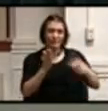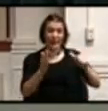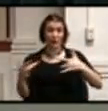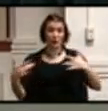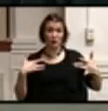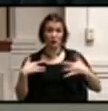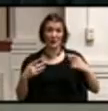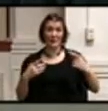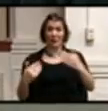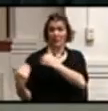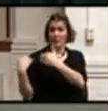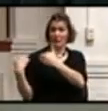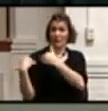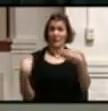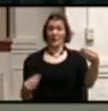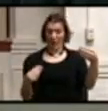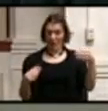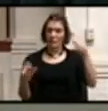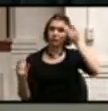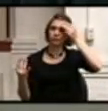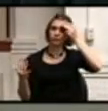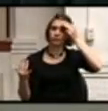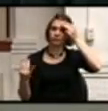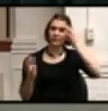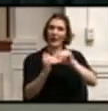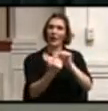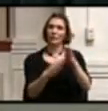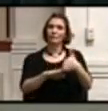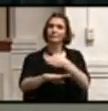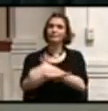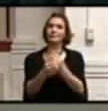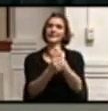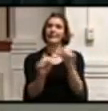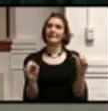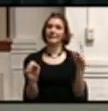people bring to the town about